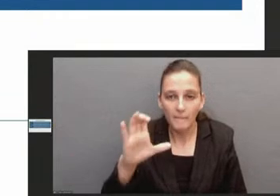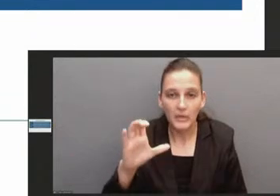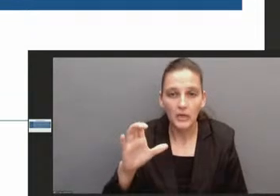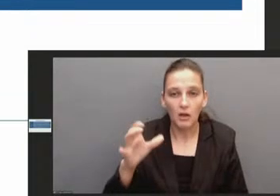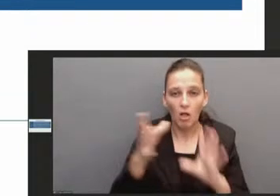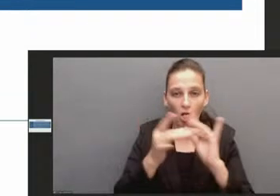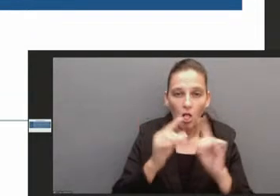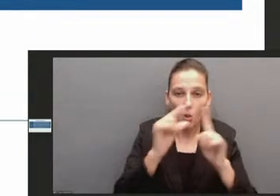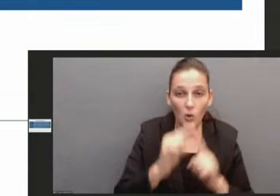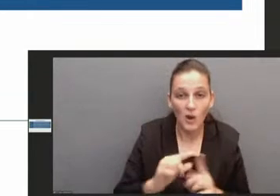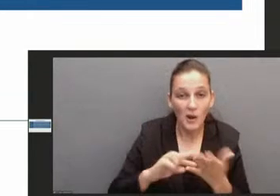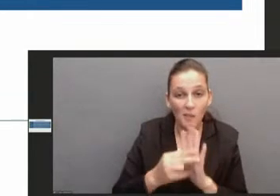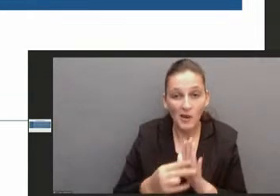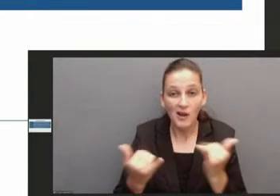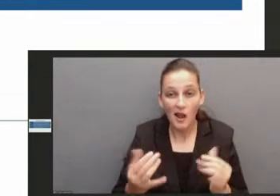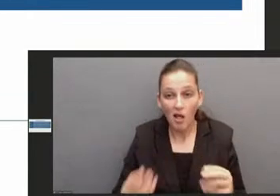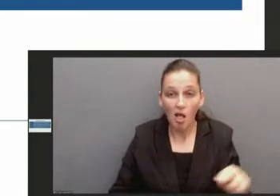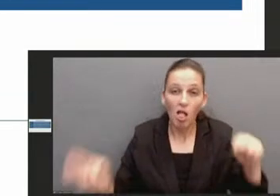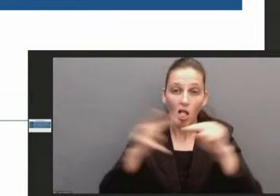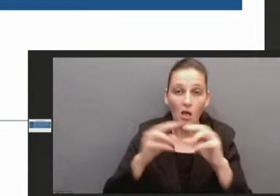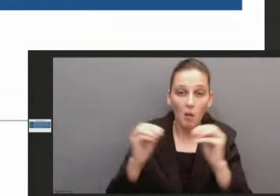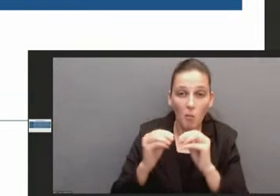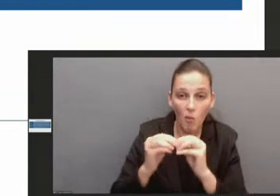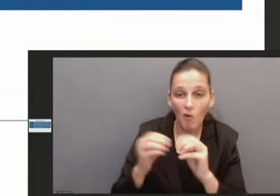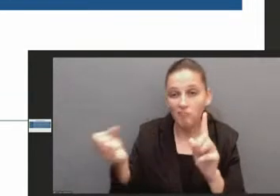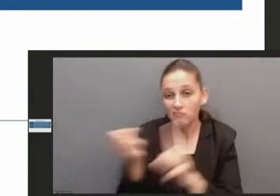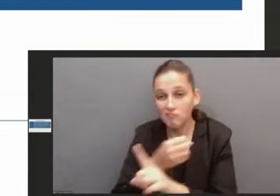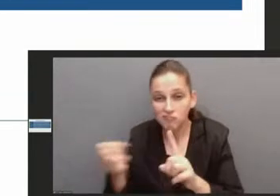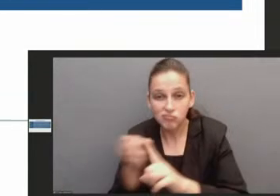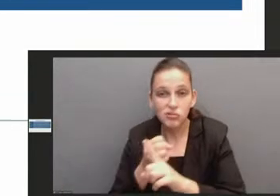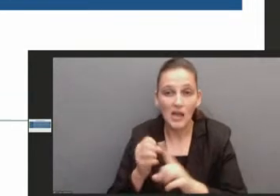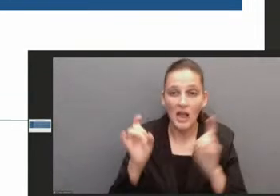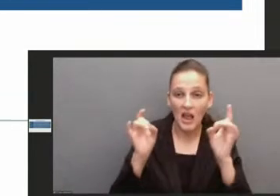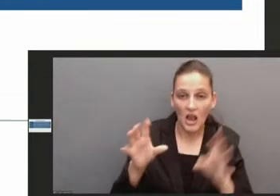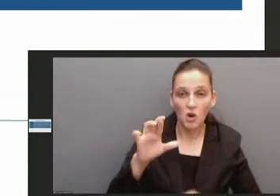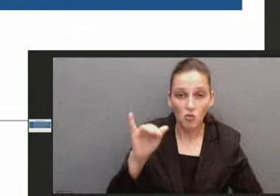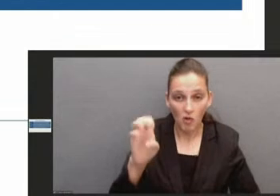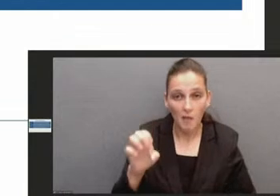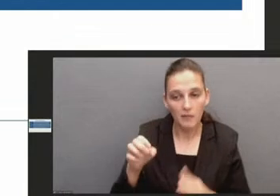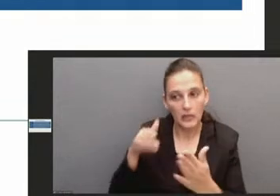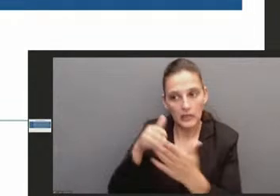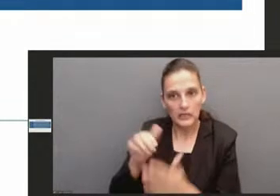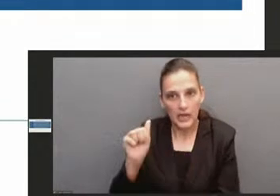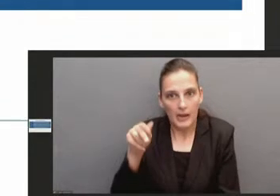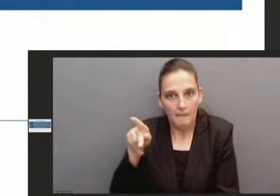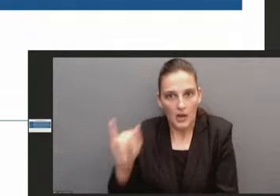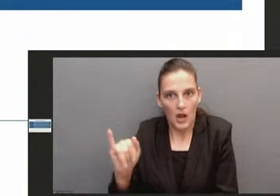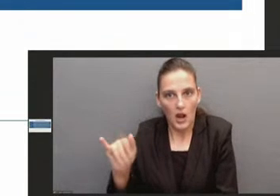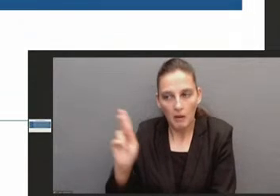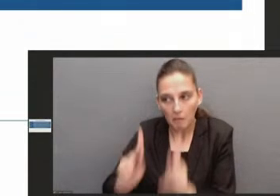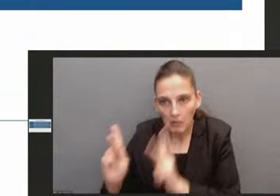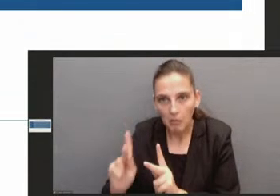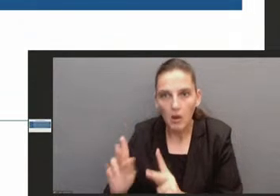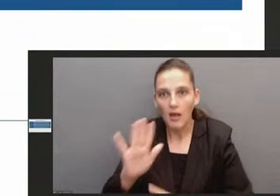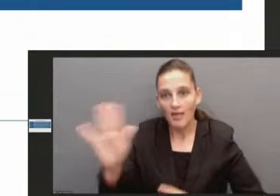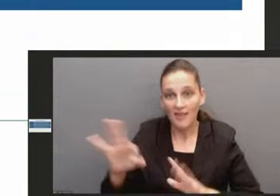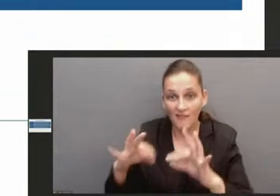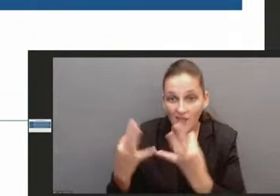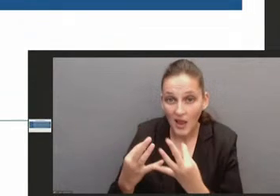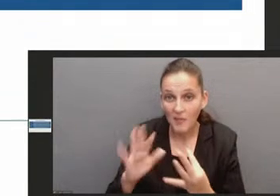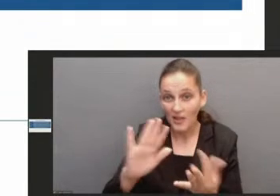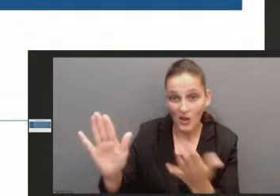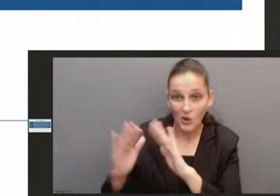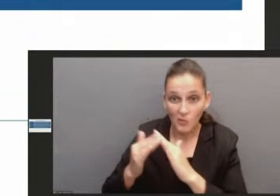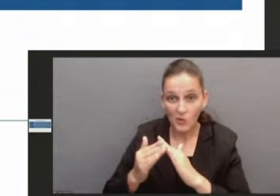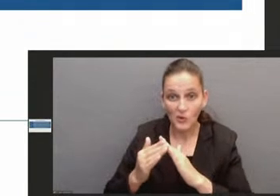violence, harassment, and hate crimes against AAPI persons, and are putting AAPI families, communities,